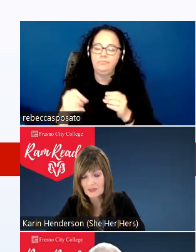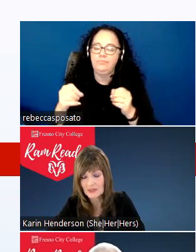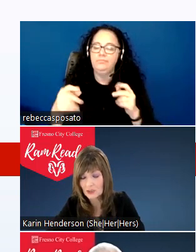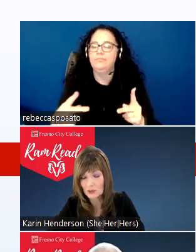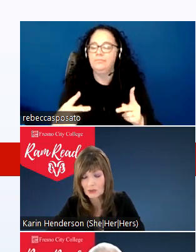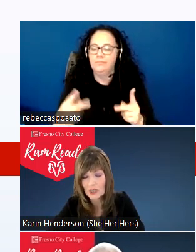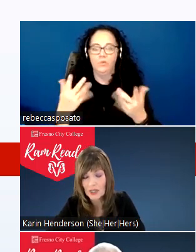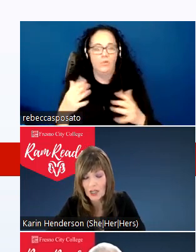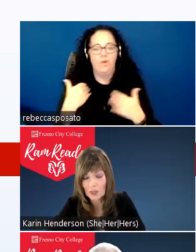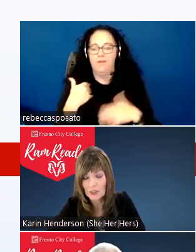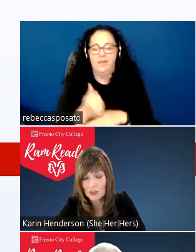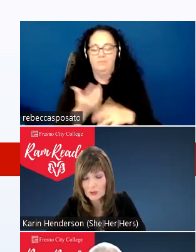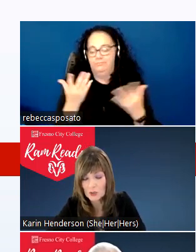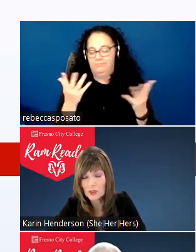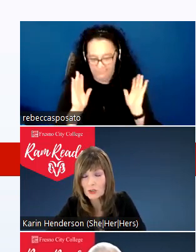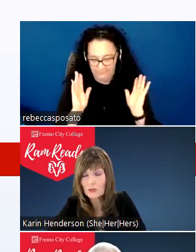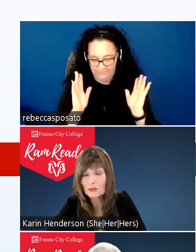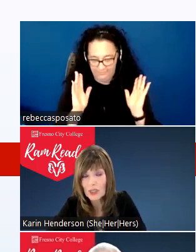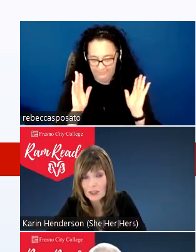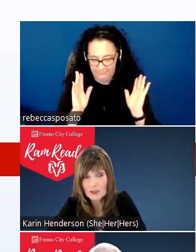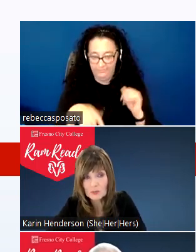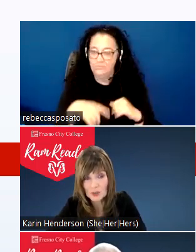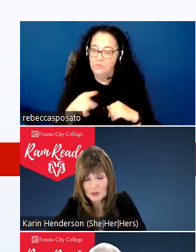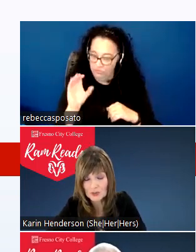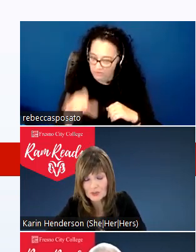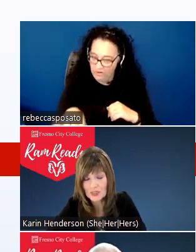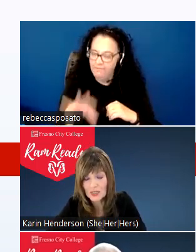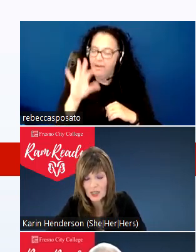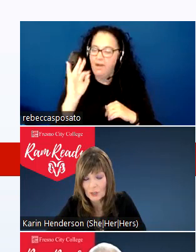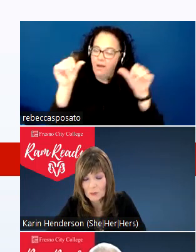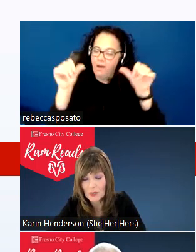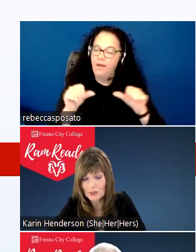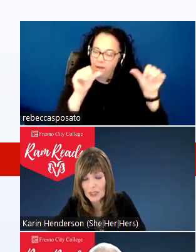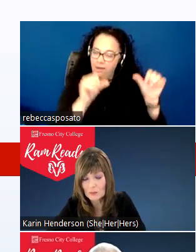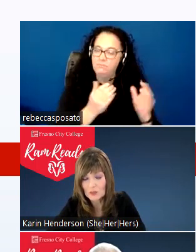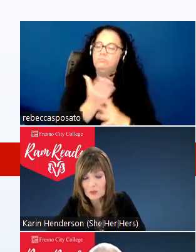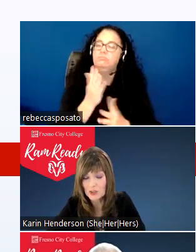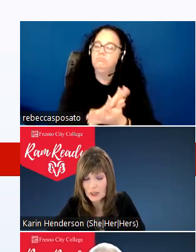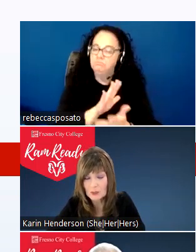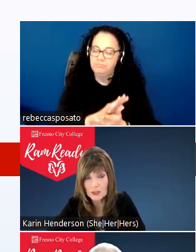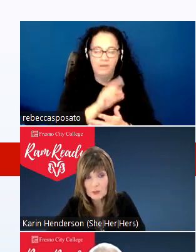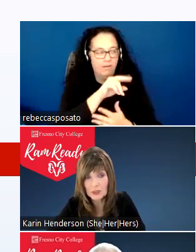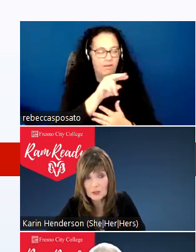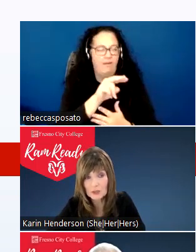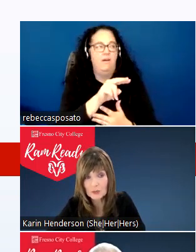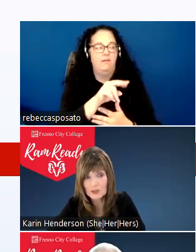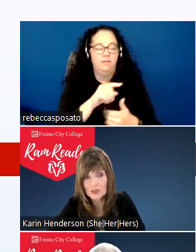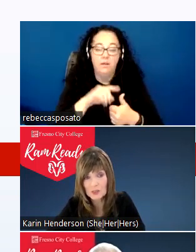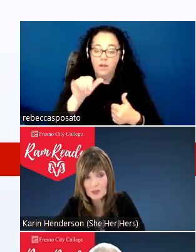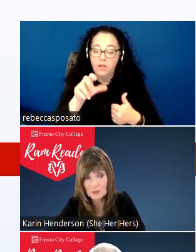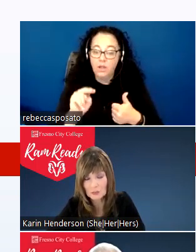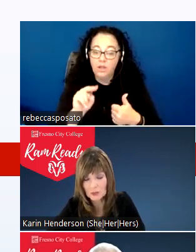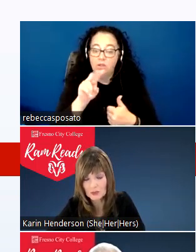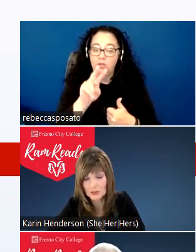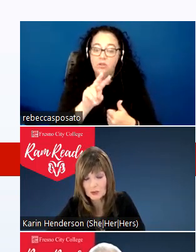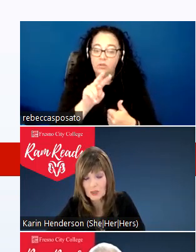has these scheduled, and you can look for flyers and posters around campus. But January 23rd, which is